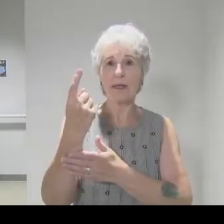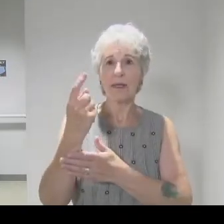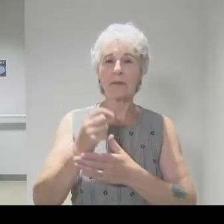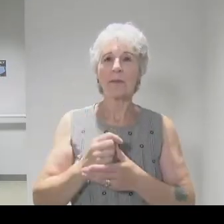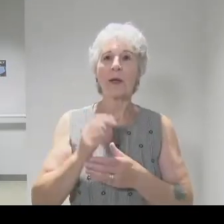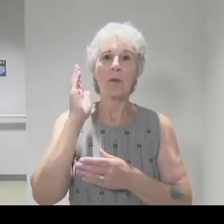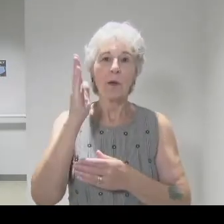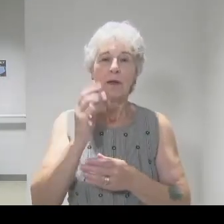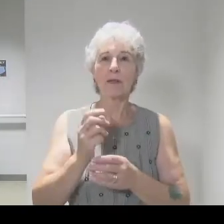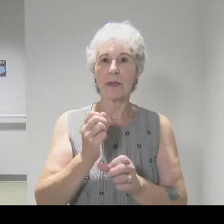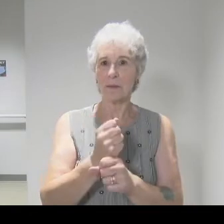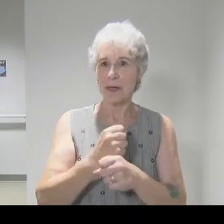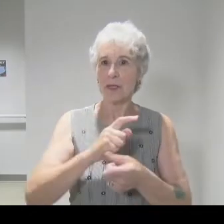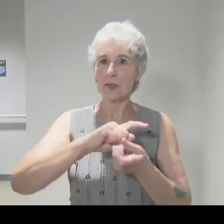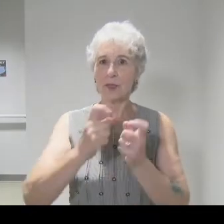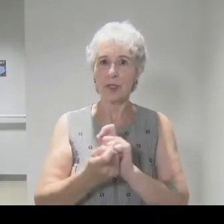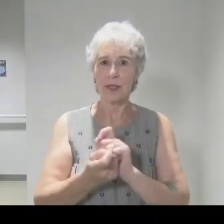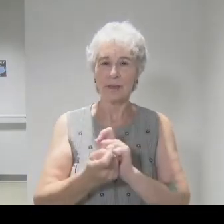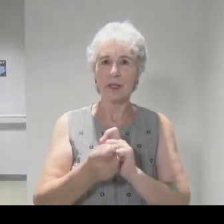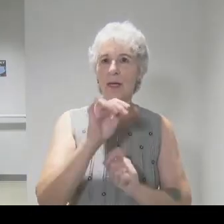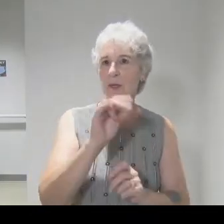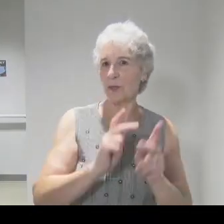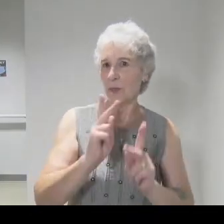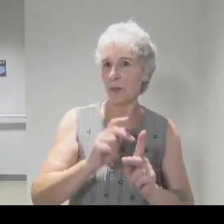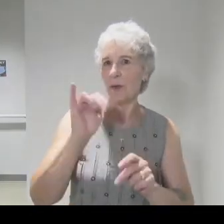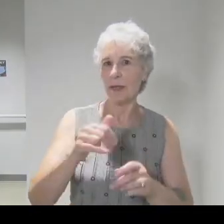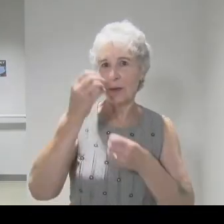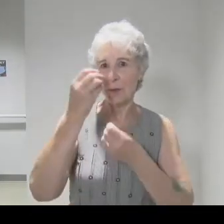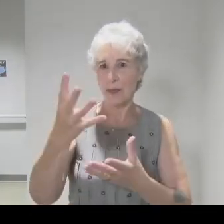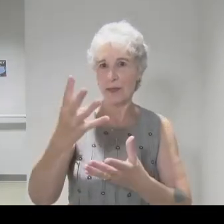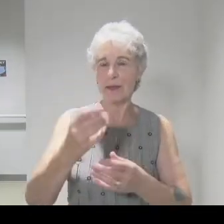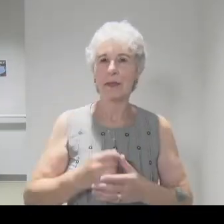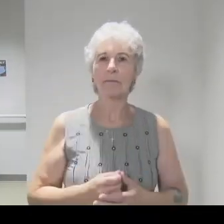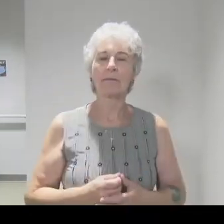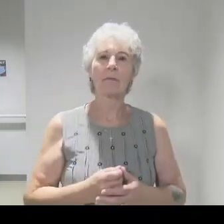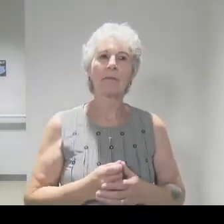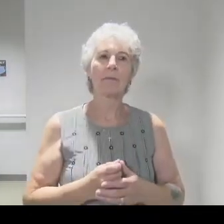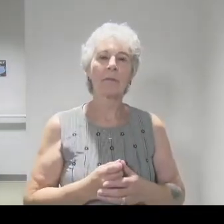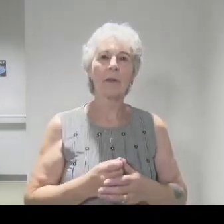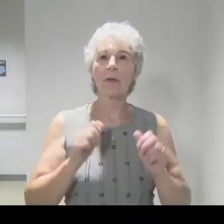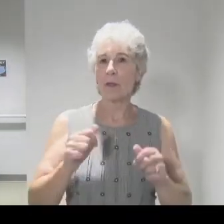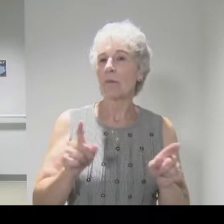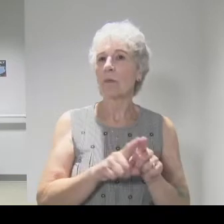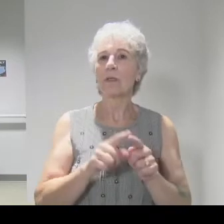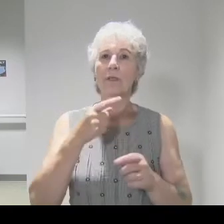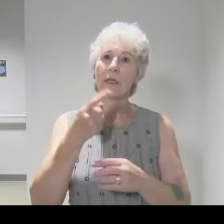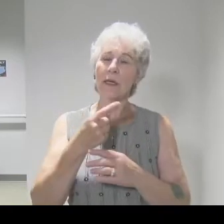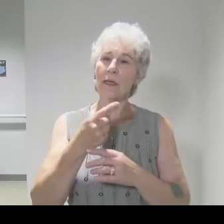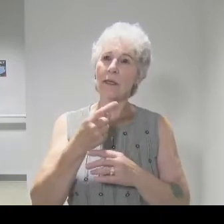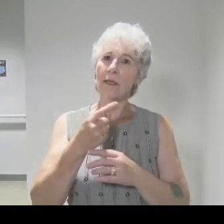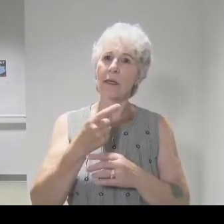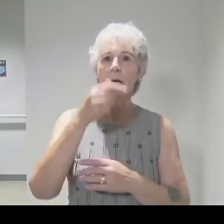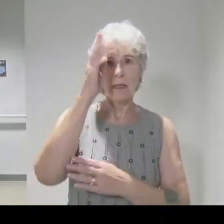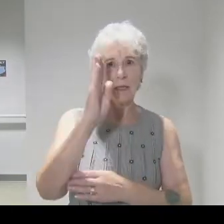will produce a change in those who obey it. But I think an argument could be made that God has used the book of